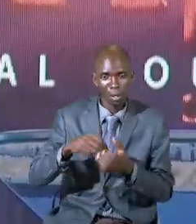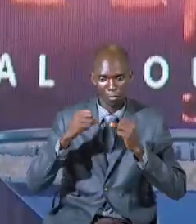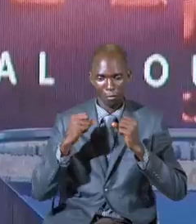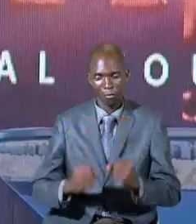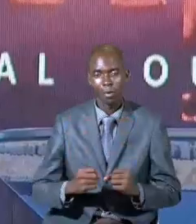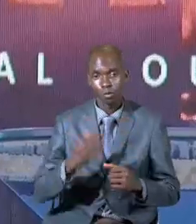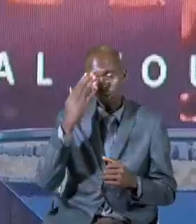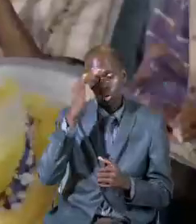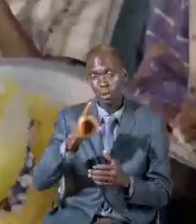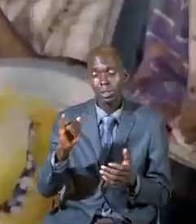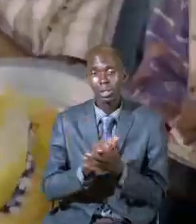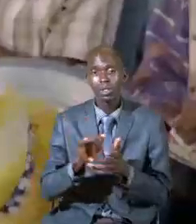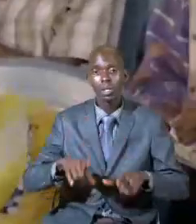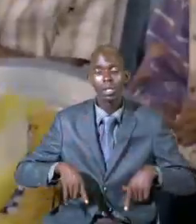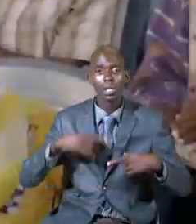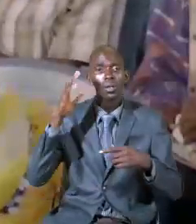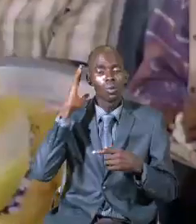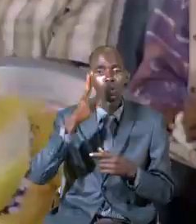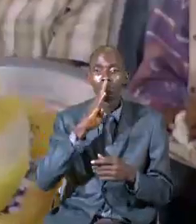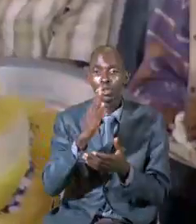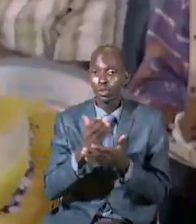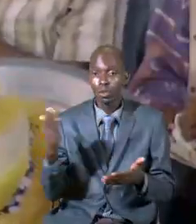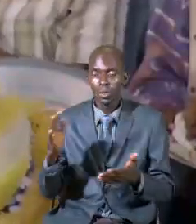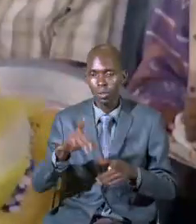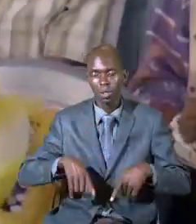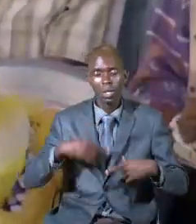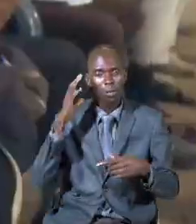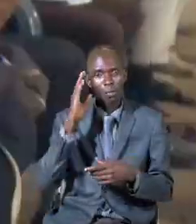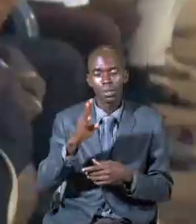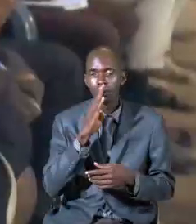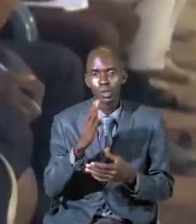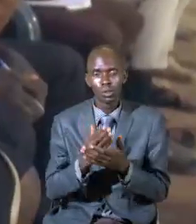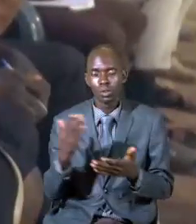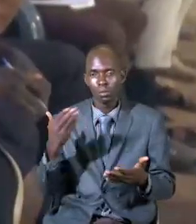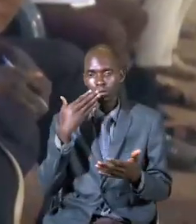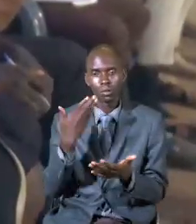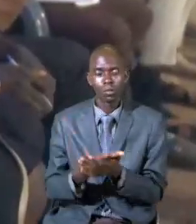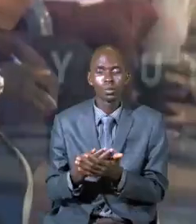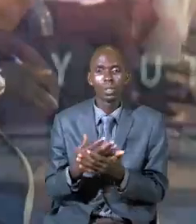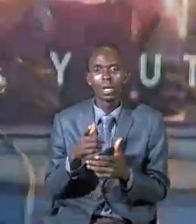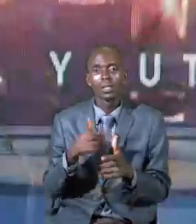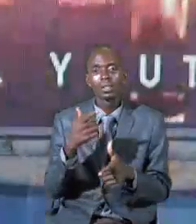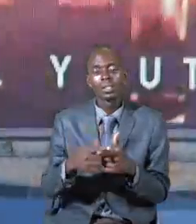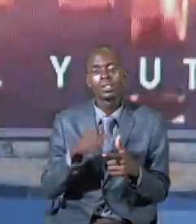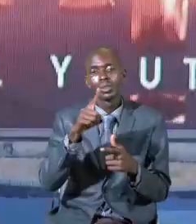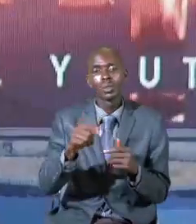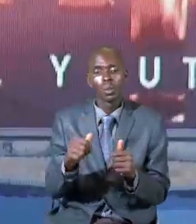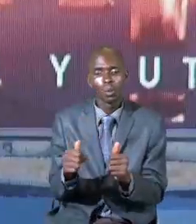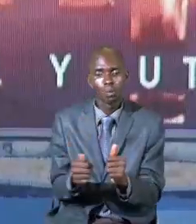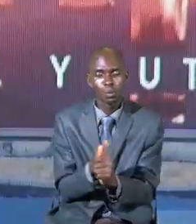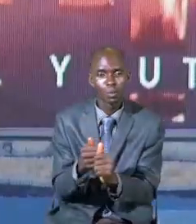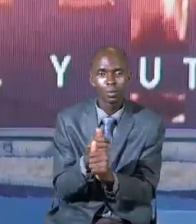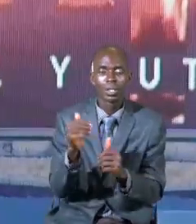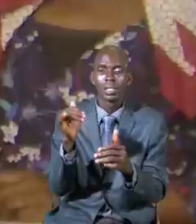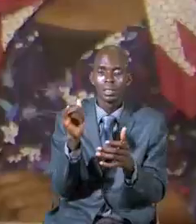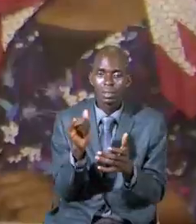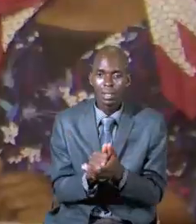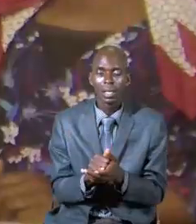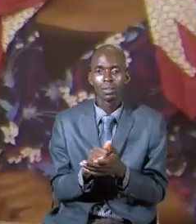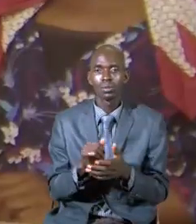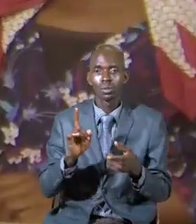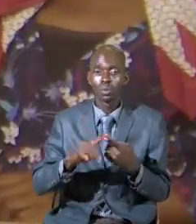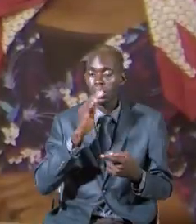will amount to something. And then you pursue that mastery, you will get there.